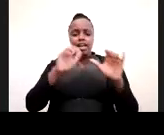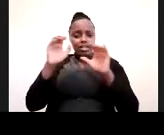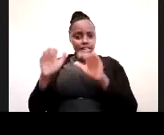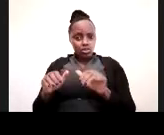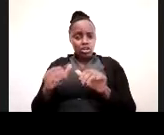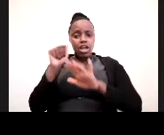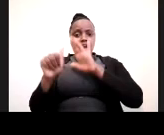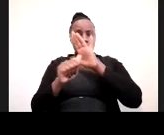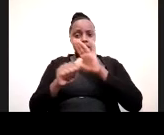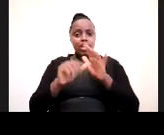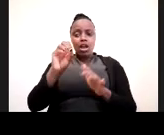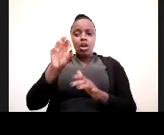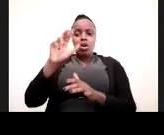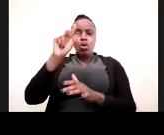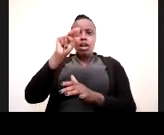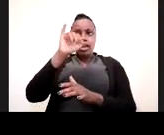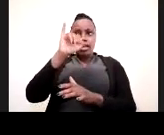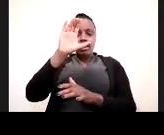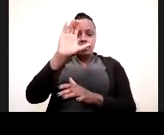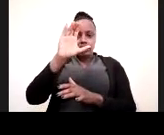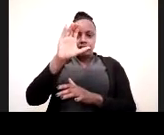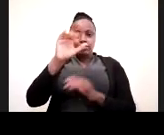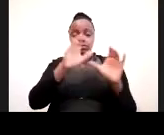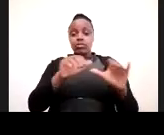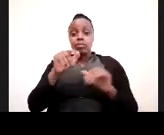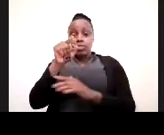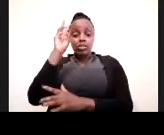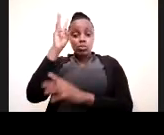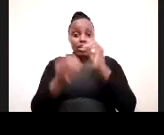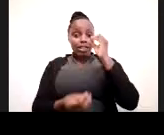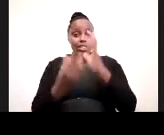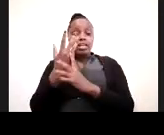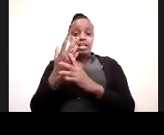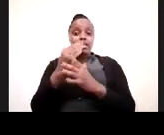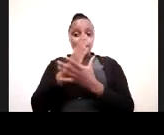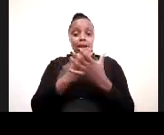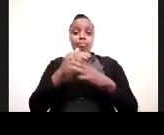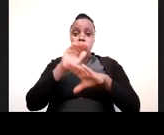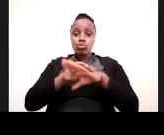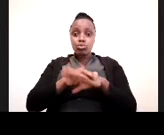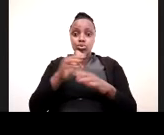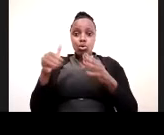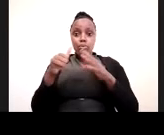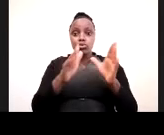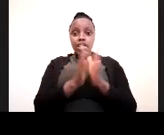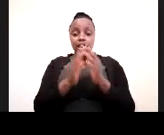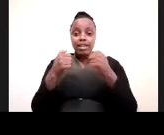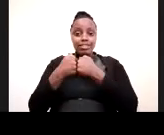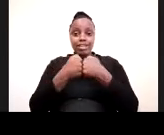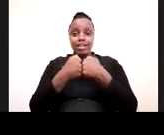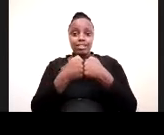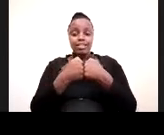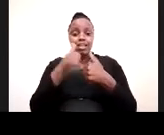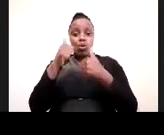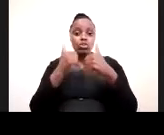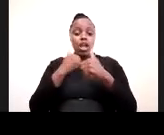organic farming by 2030. This is going to create some real opportunities as well as challenges. There'll be a big